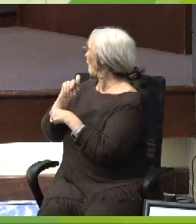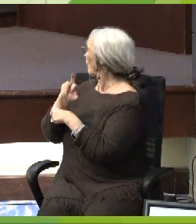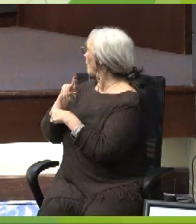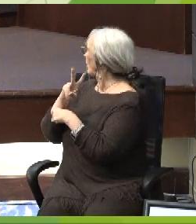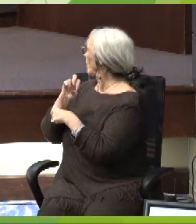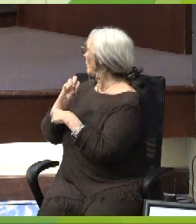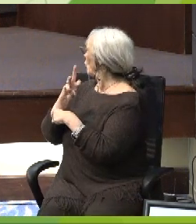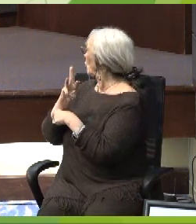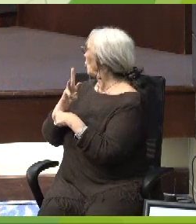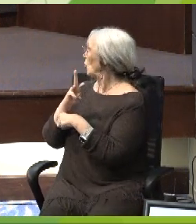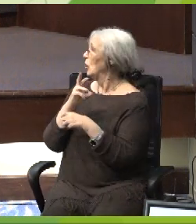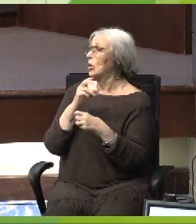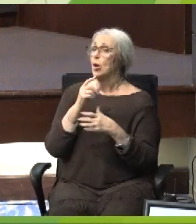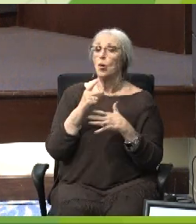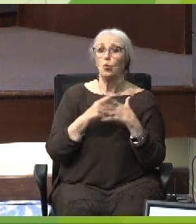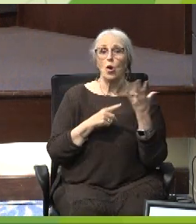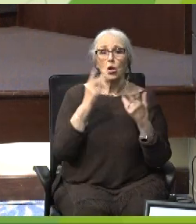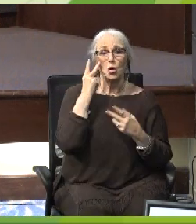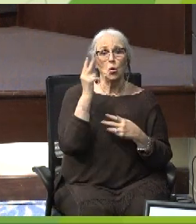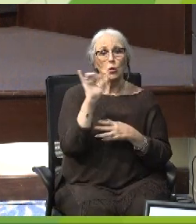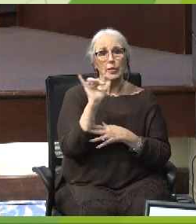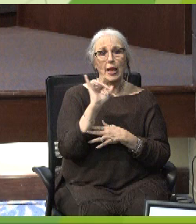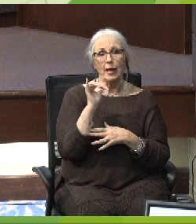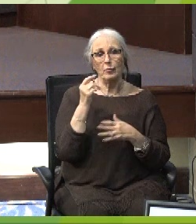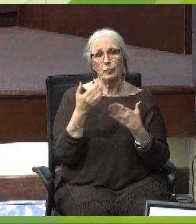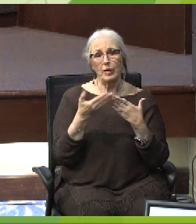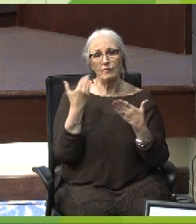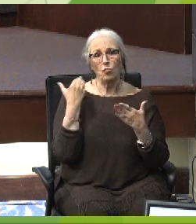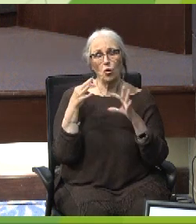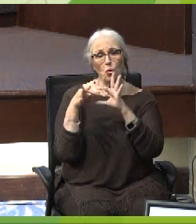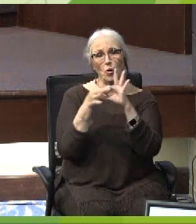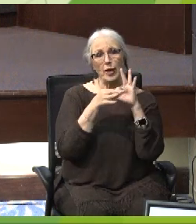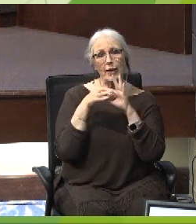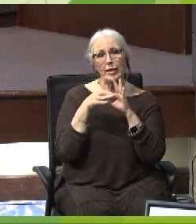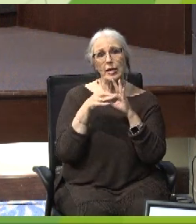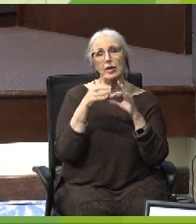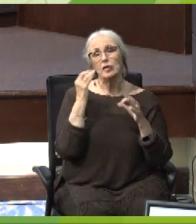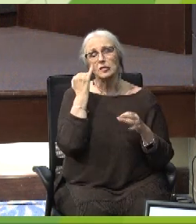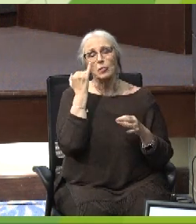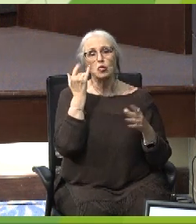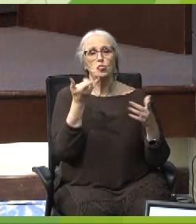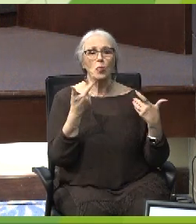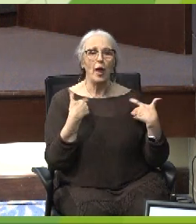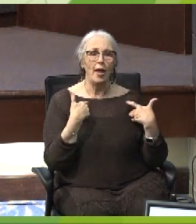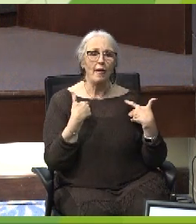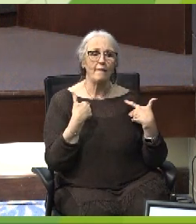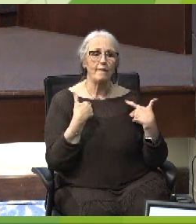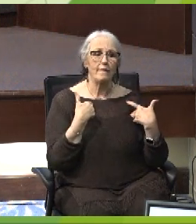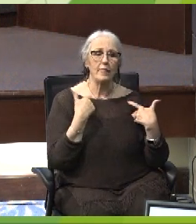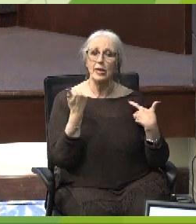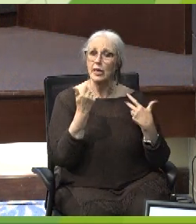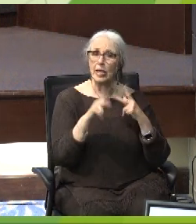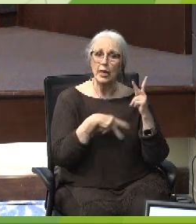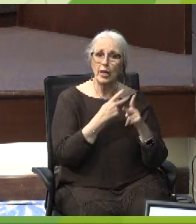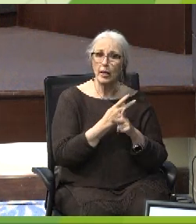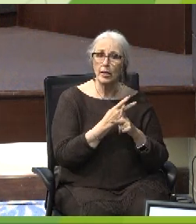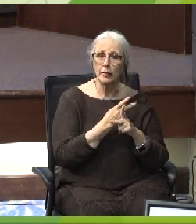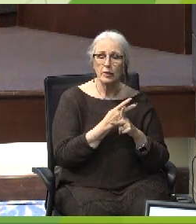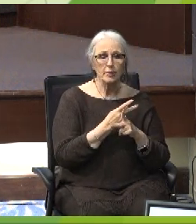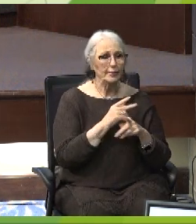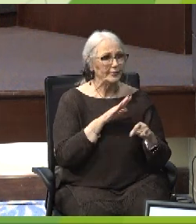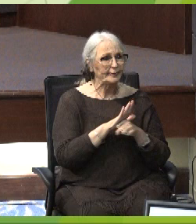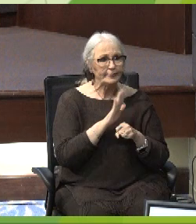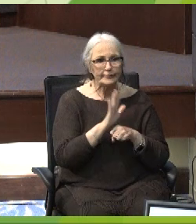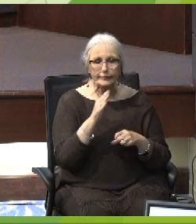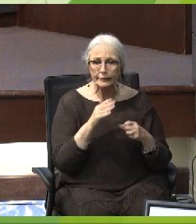our coordinated entry system looks like. Before we had coordinated entry, if you were having any type of housing scarcity or